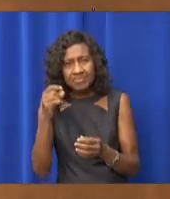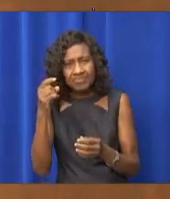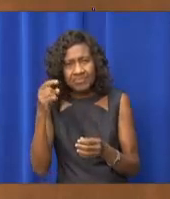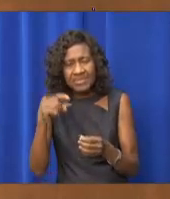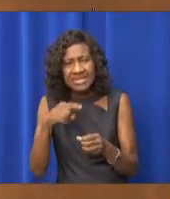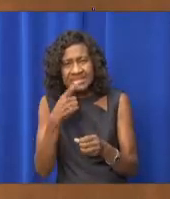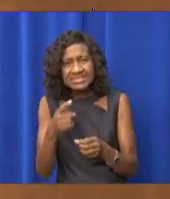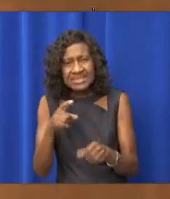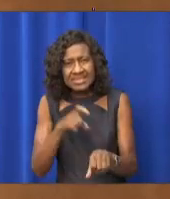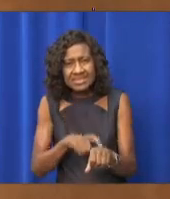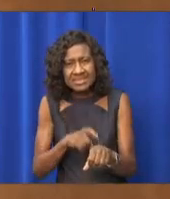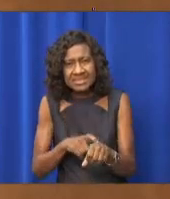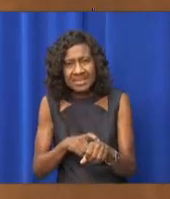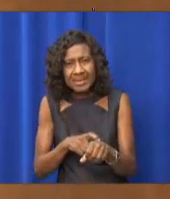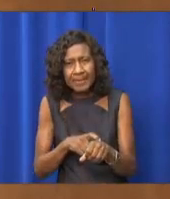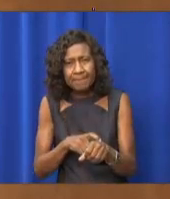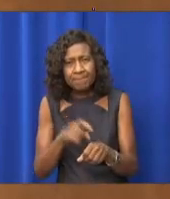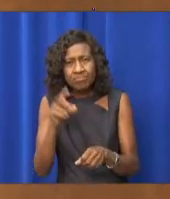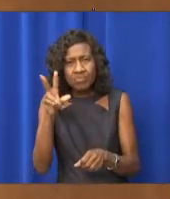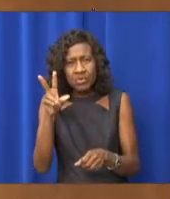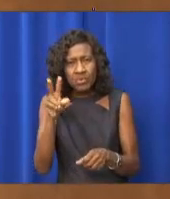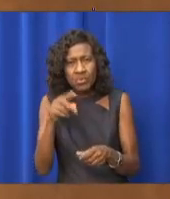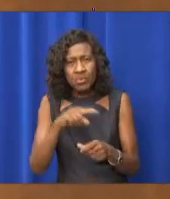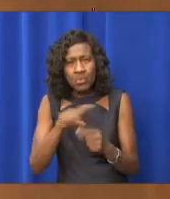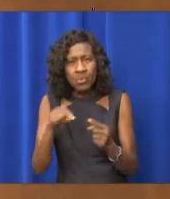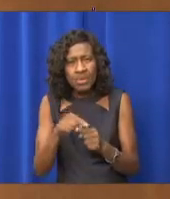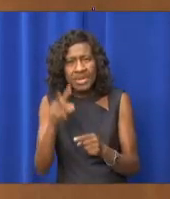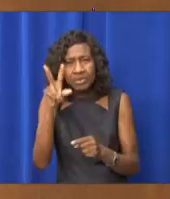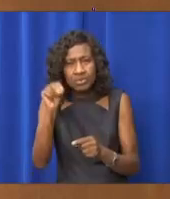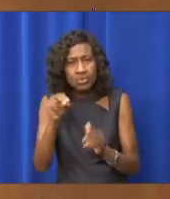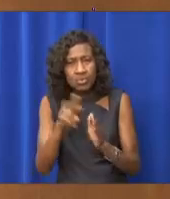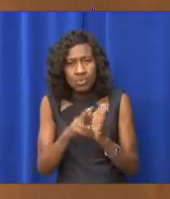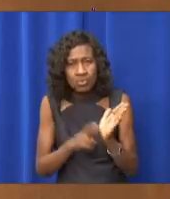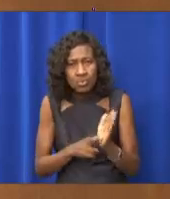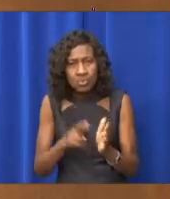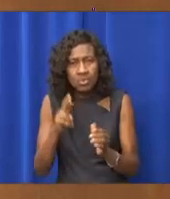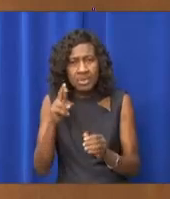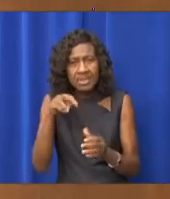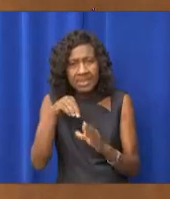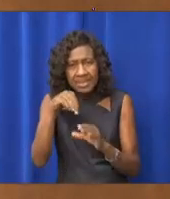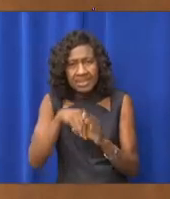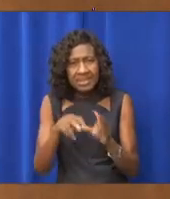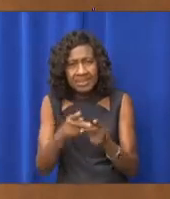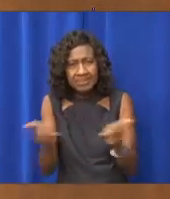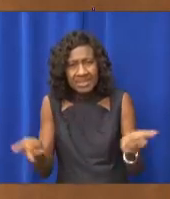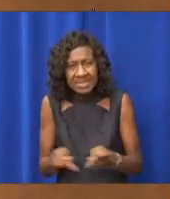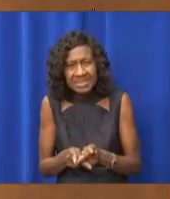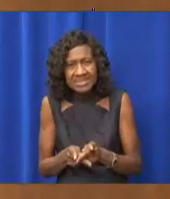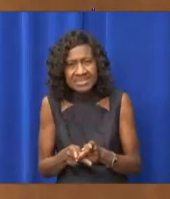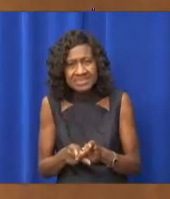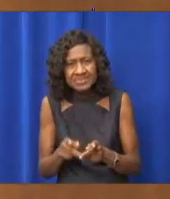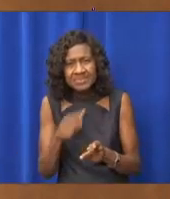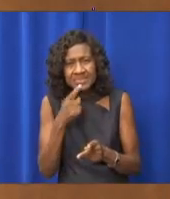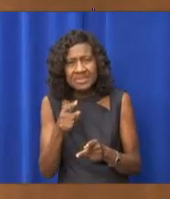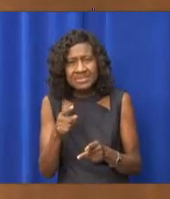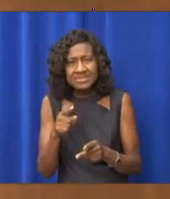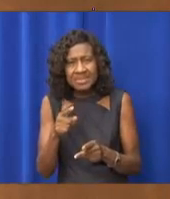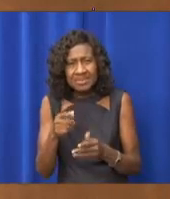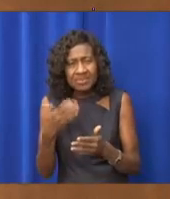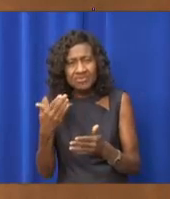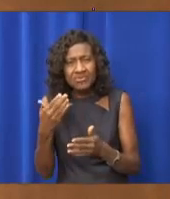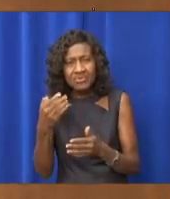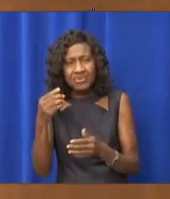the time there would be no suppression measures put in place whatsoever, and it also assumes that there are no individuals who are